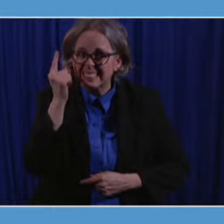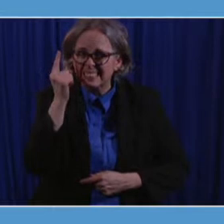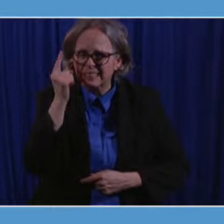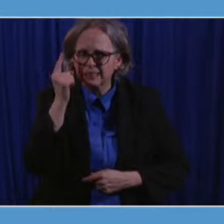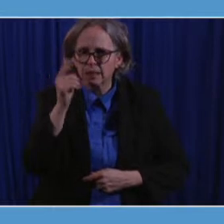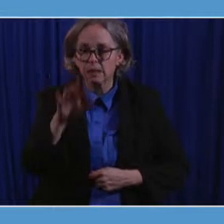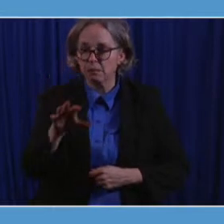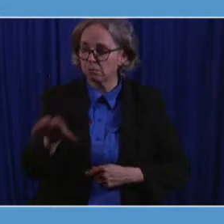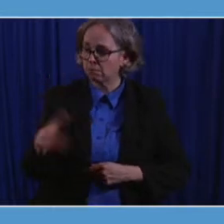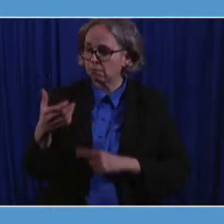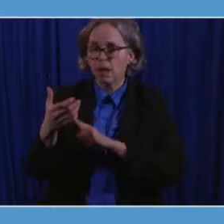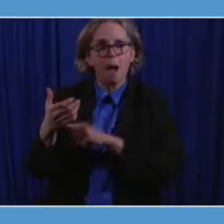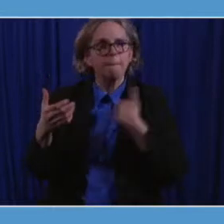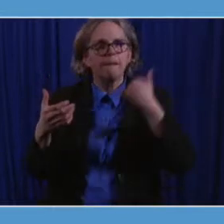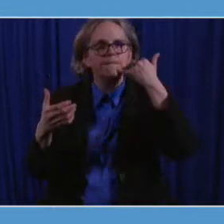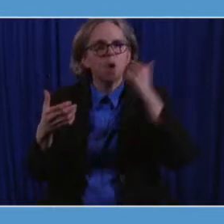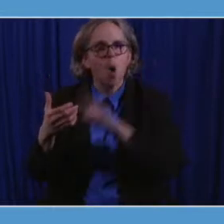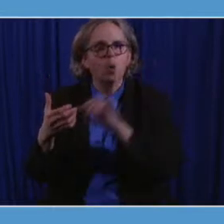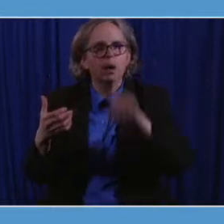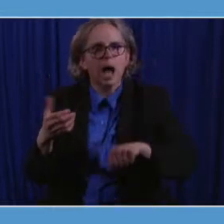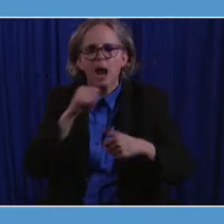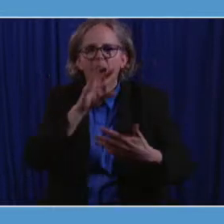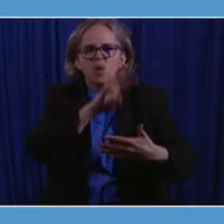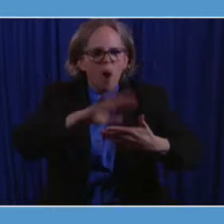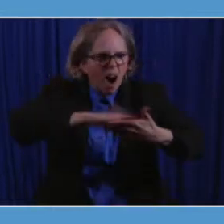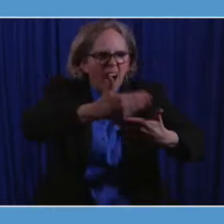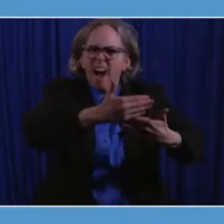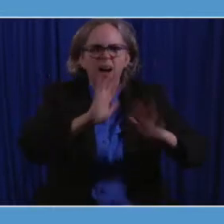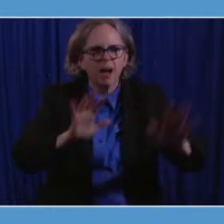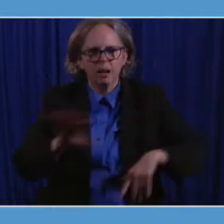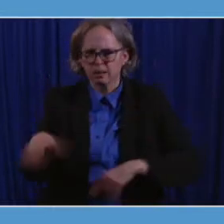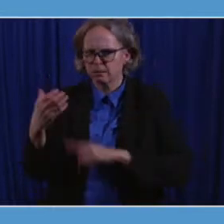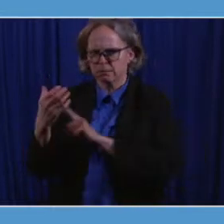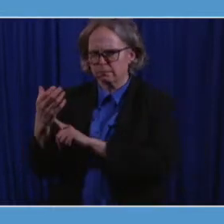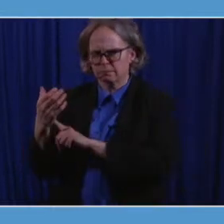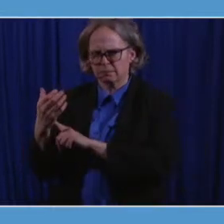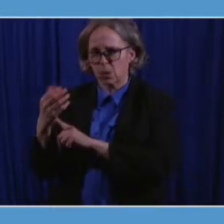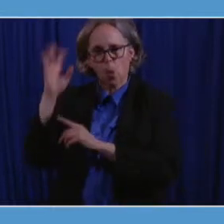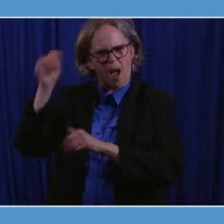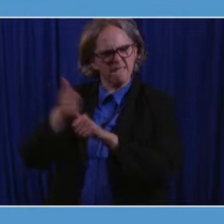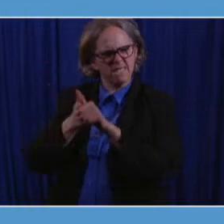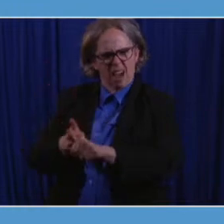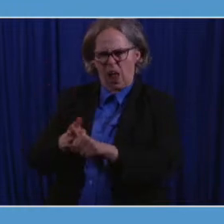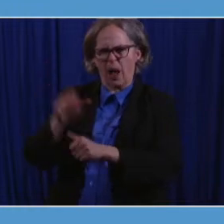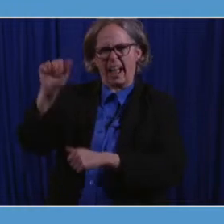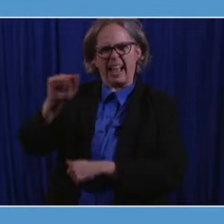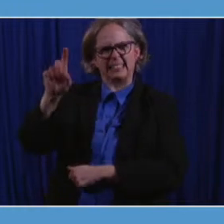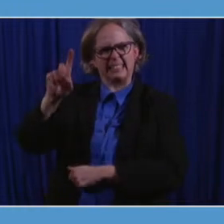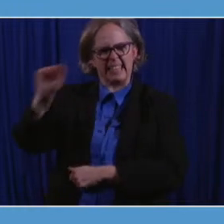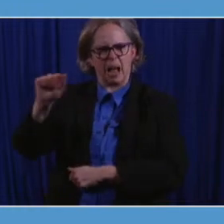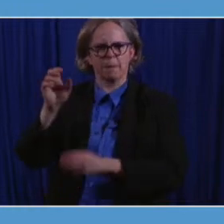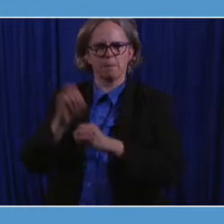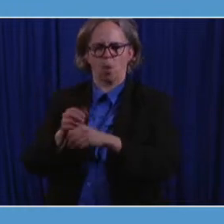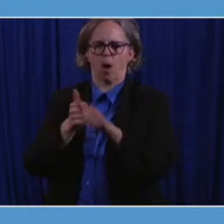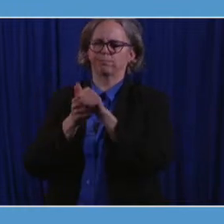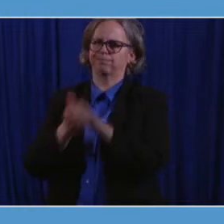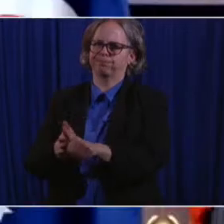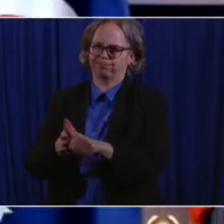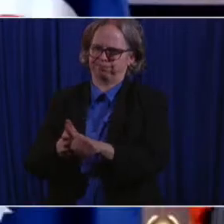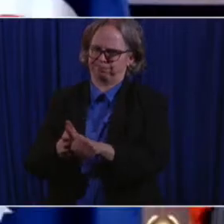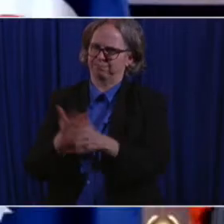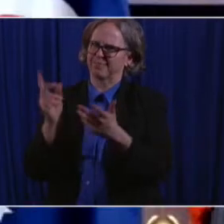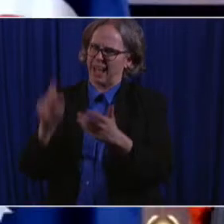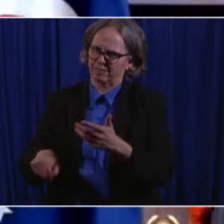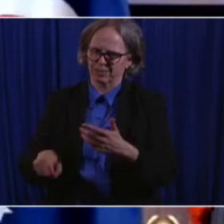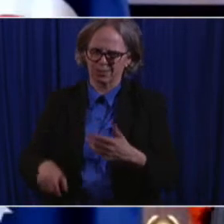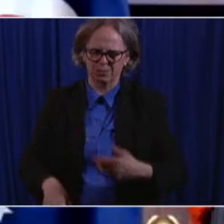ADA compliant. We know that there are a million things that you'd rather be doing than waiting in line at the BMV